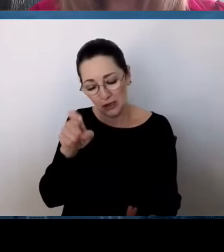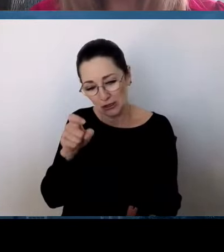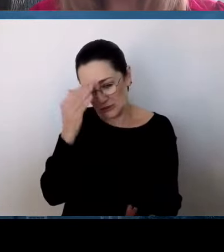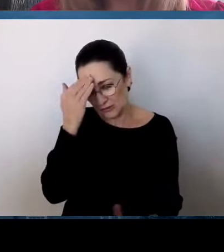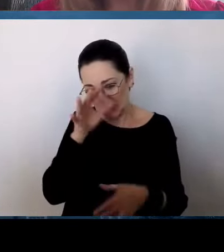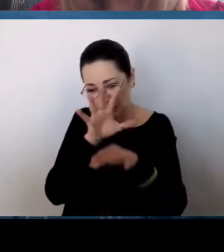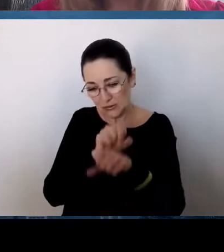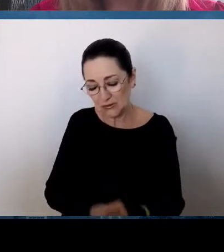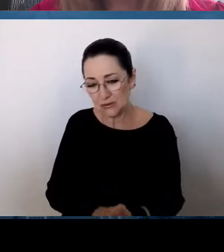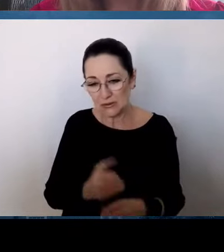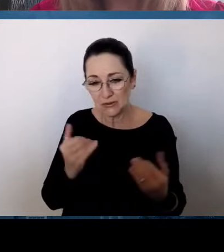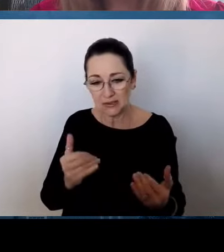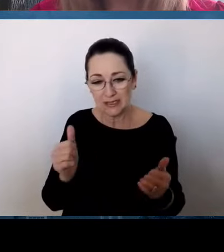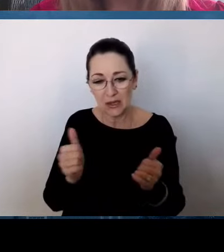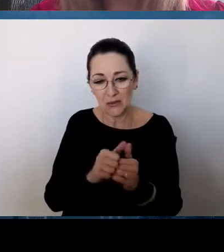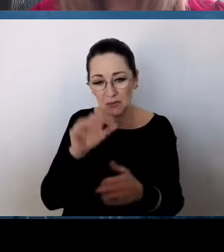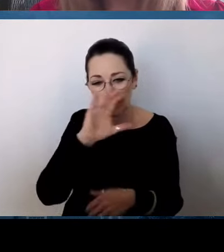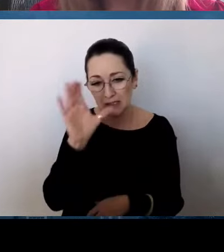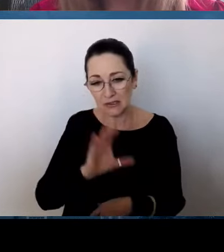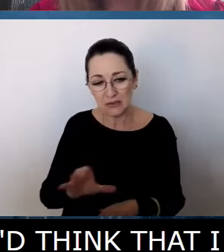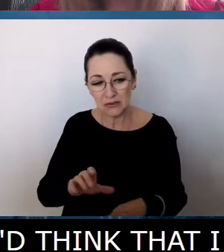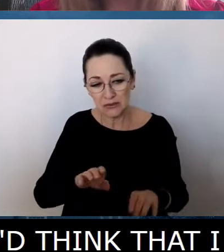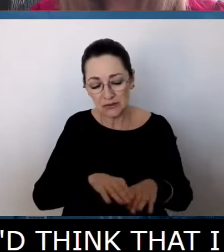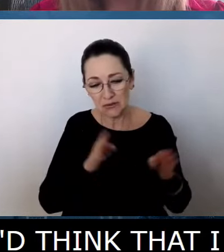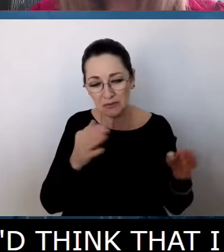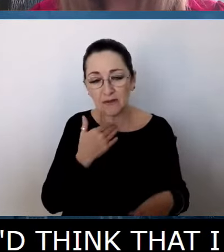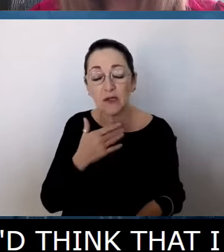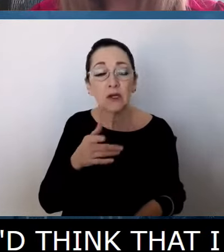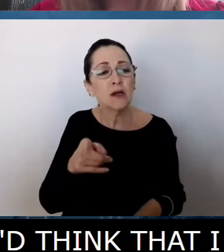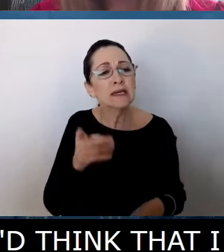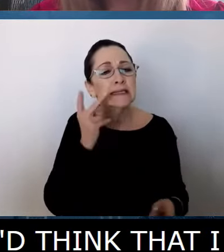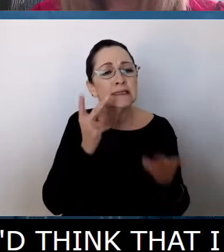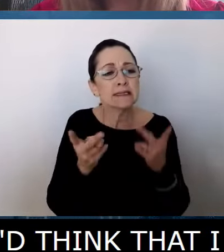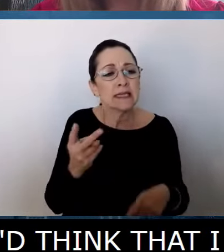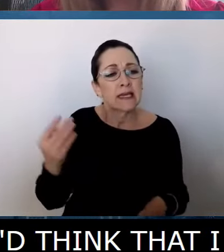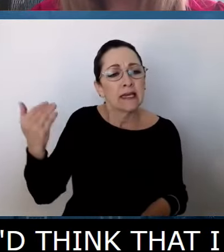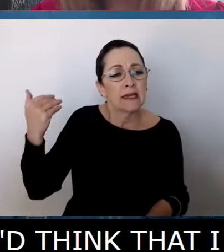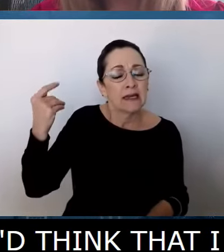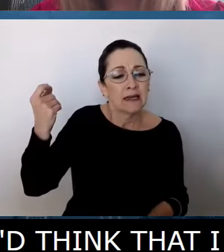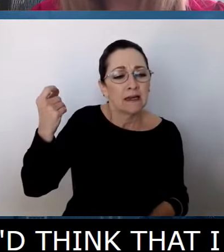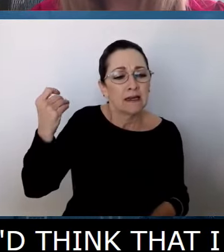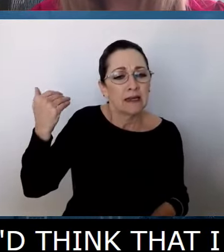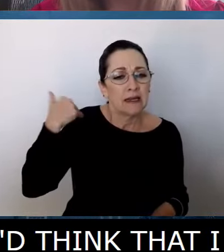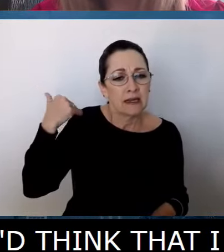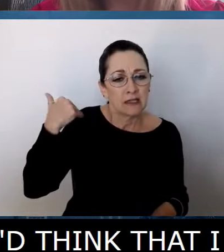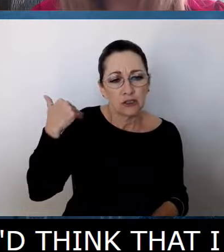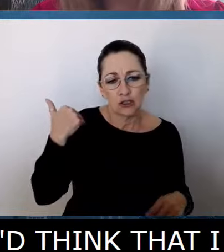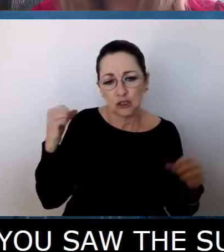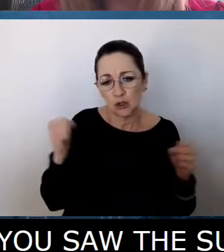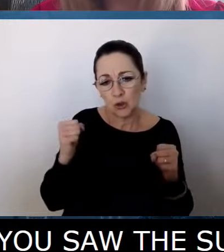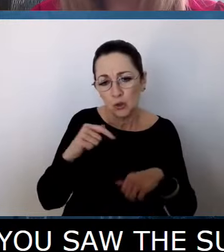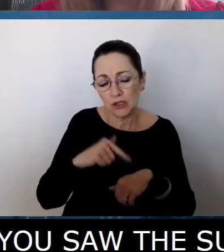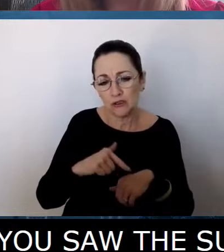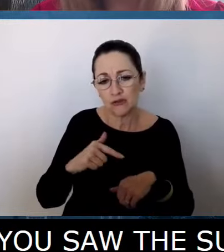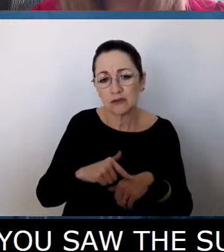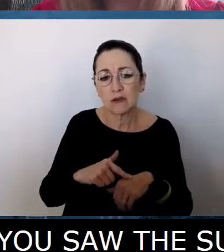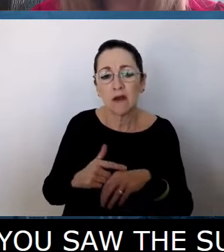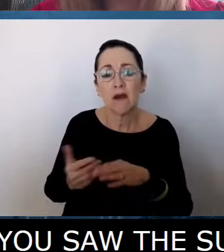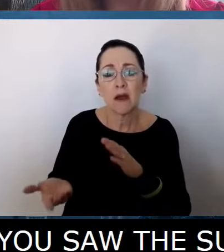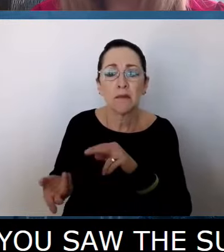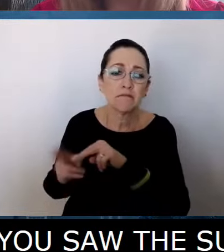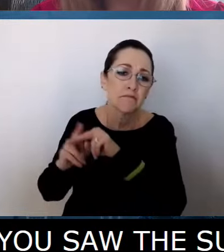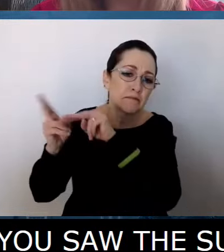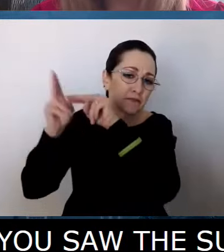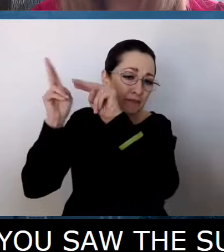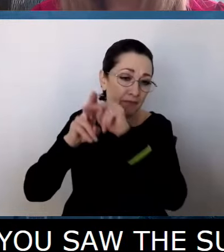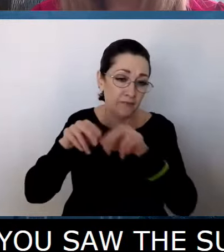seen the surge last winter and the new fears and variants that are causing cases to rise already this year. Do you